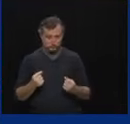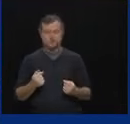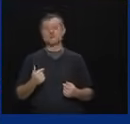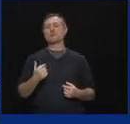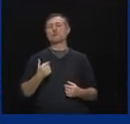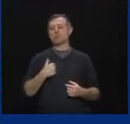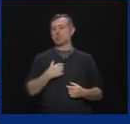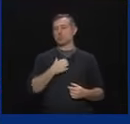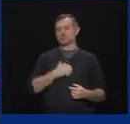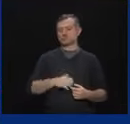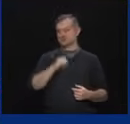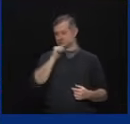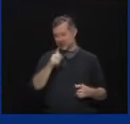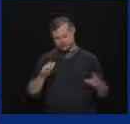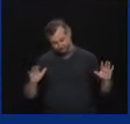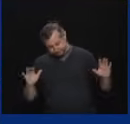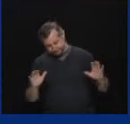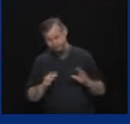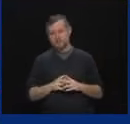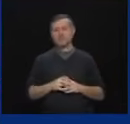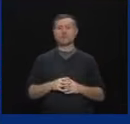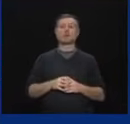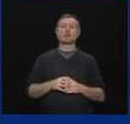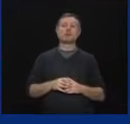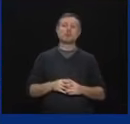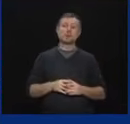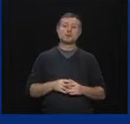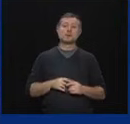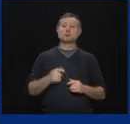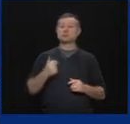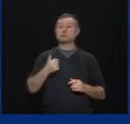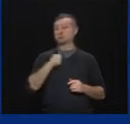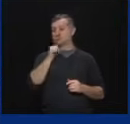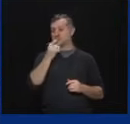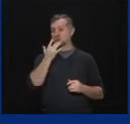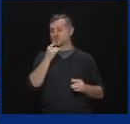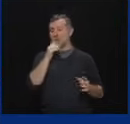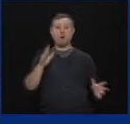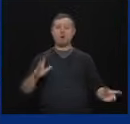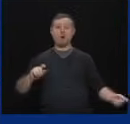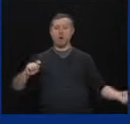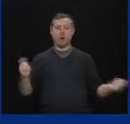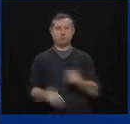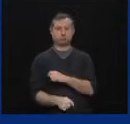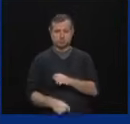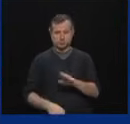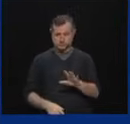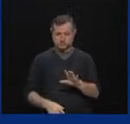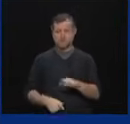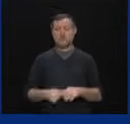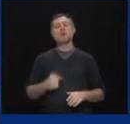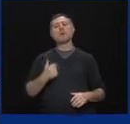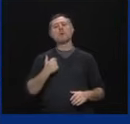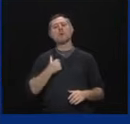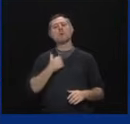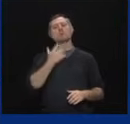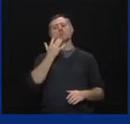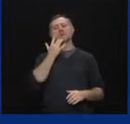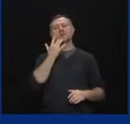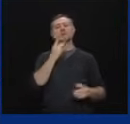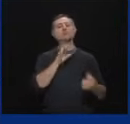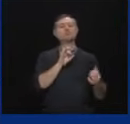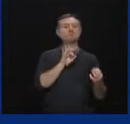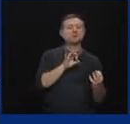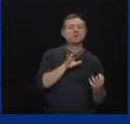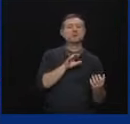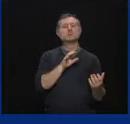to, I'd rather had the time to reform it and turn it upside down and start over literally, with input from our elected officials,